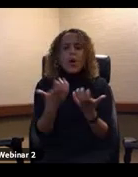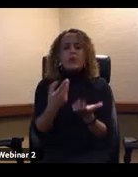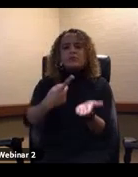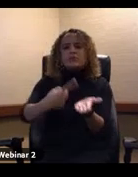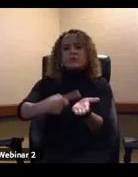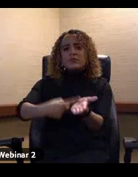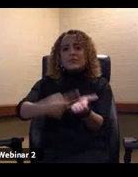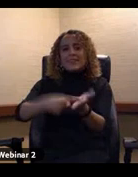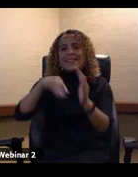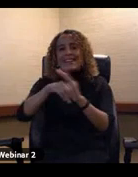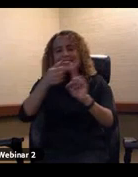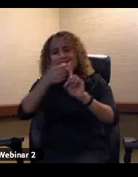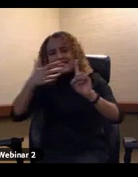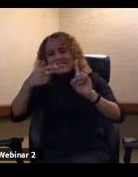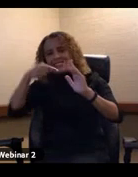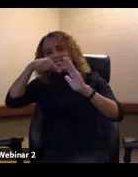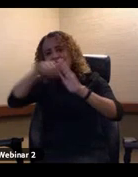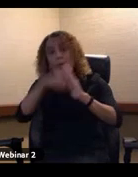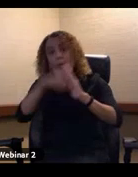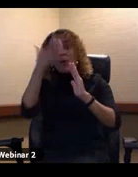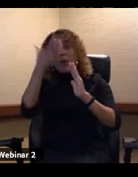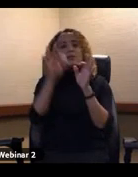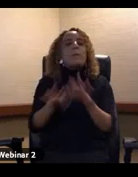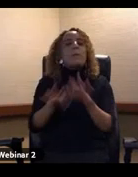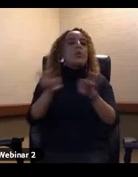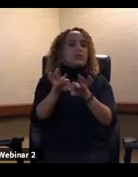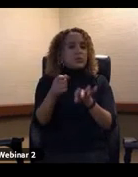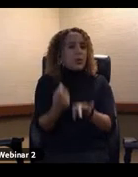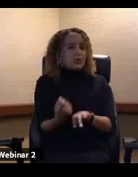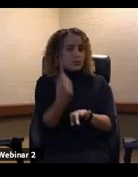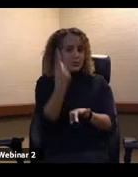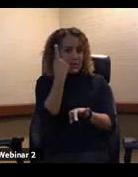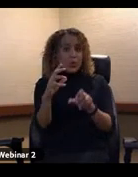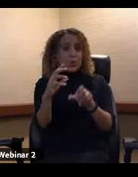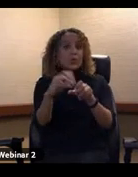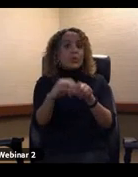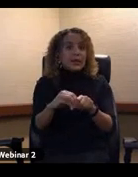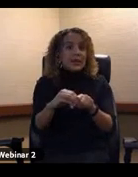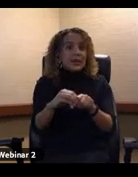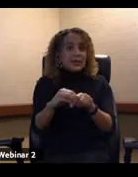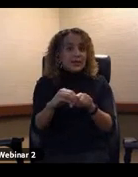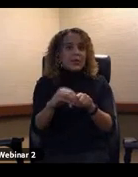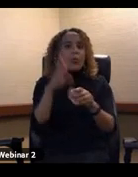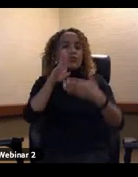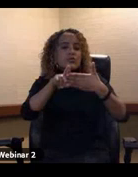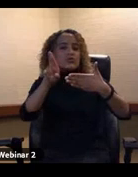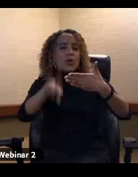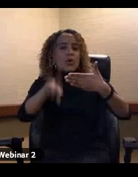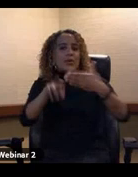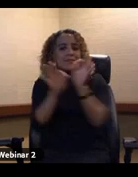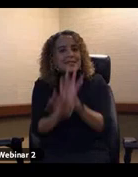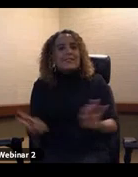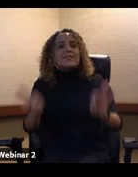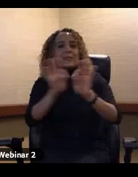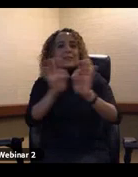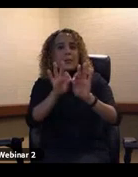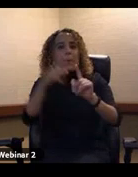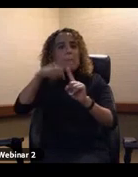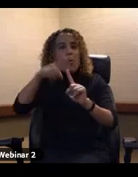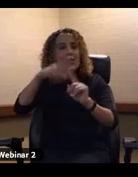I want to go over these in detail because they are very important to understand. Including any of these will result in significant